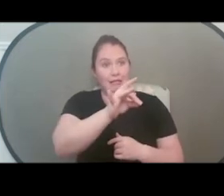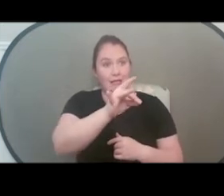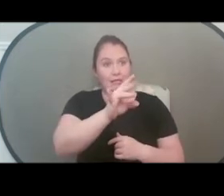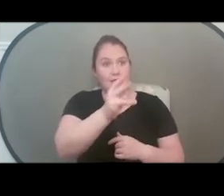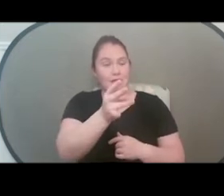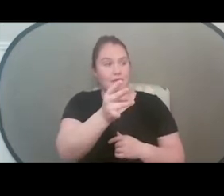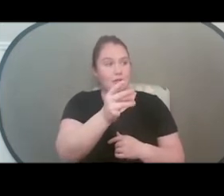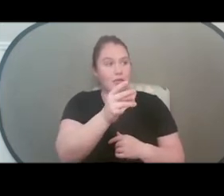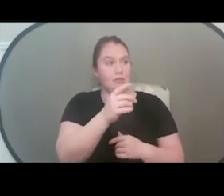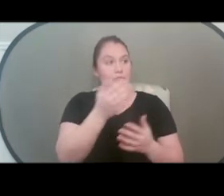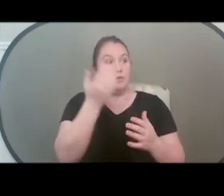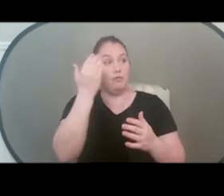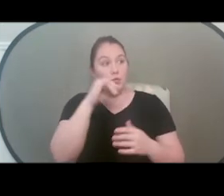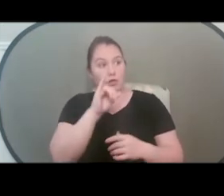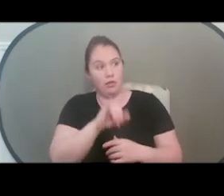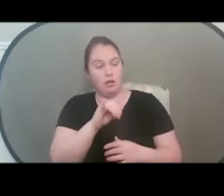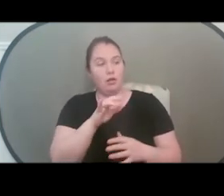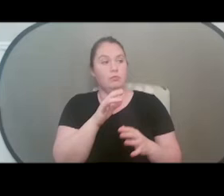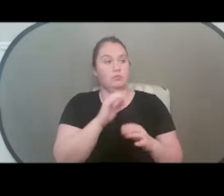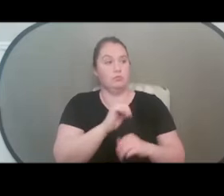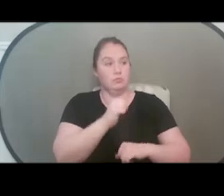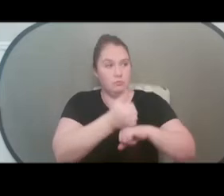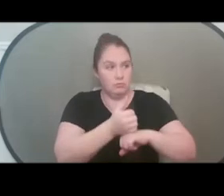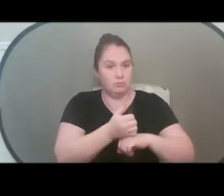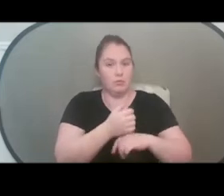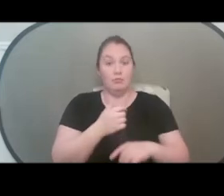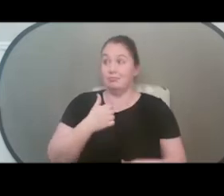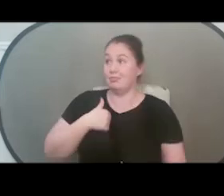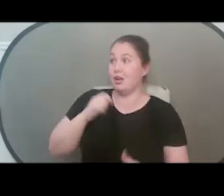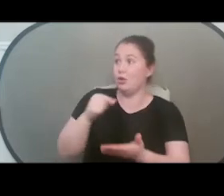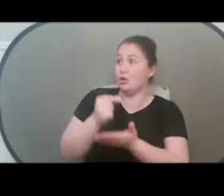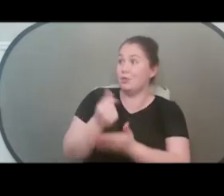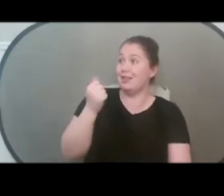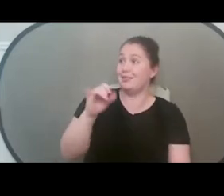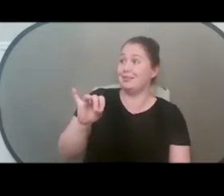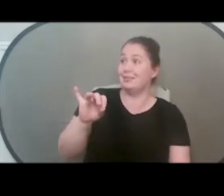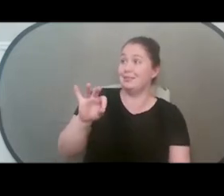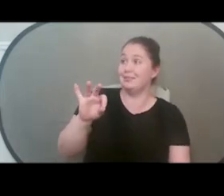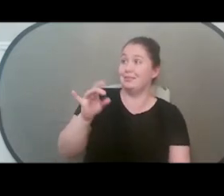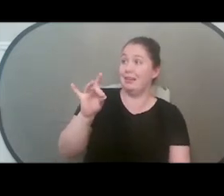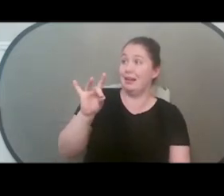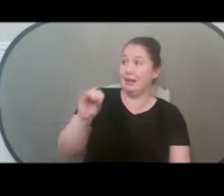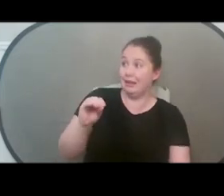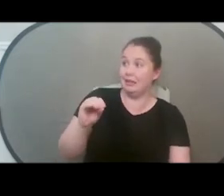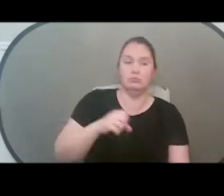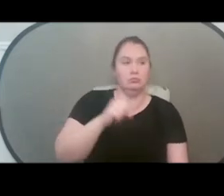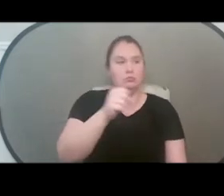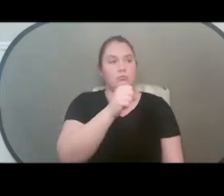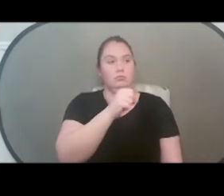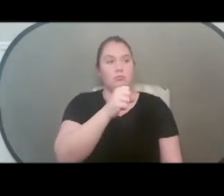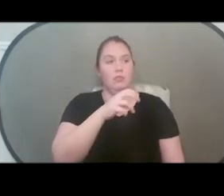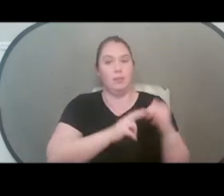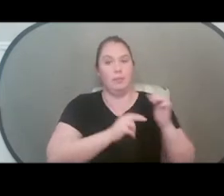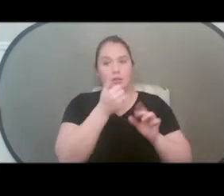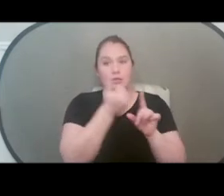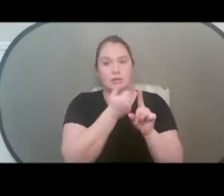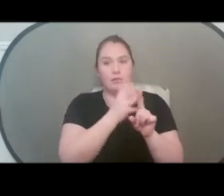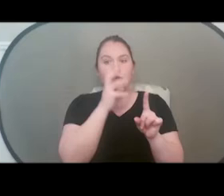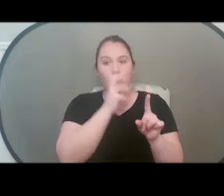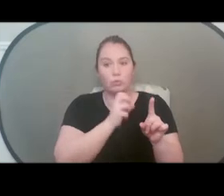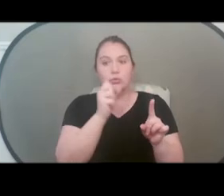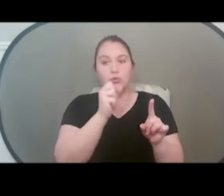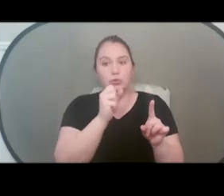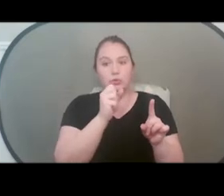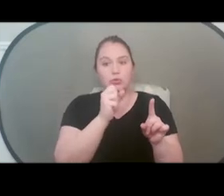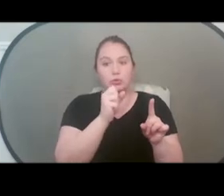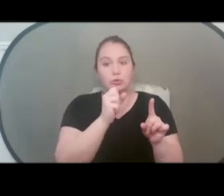was Richfield. So I graduated in '80, yeah. And it's an old building. It was built